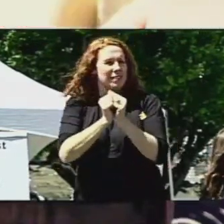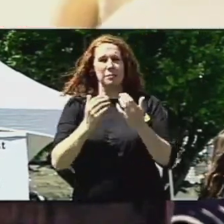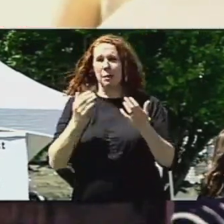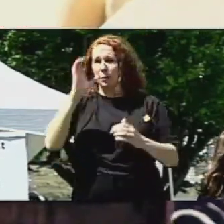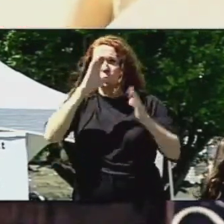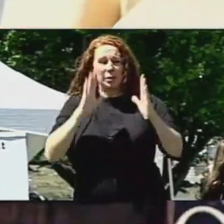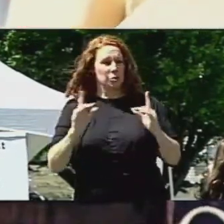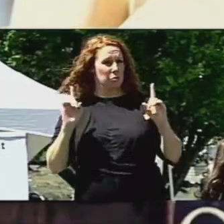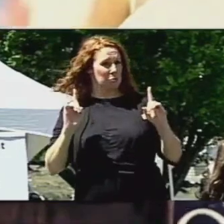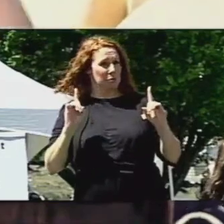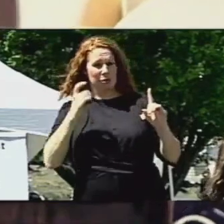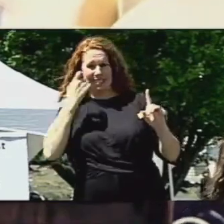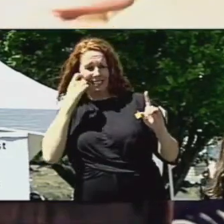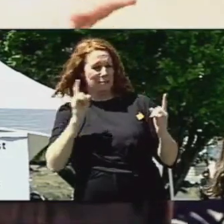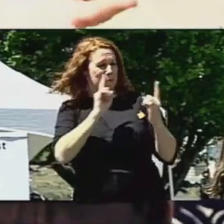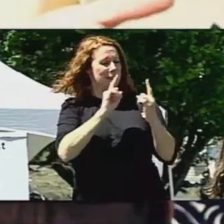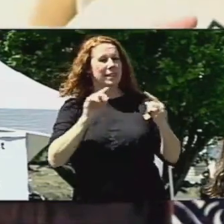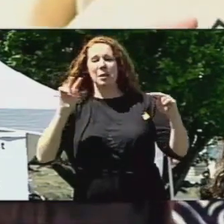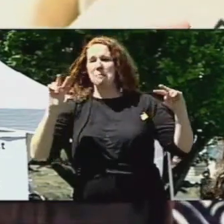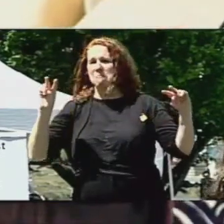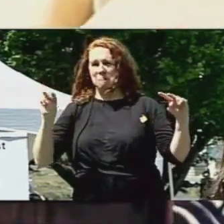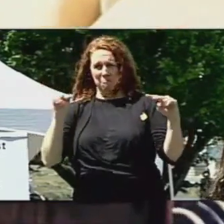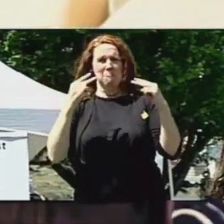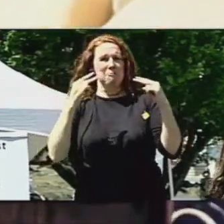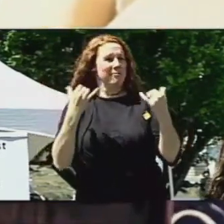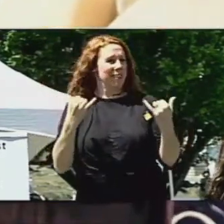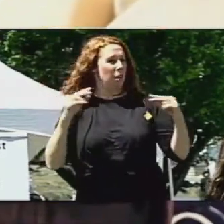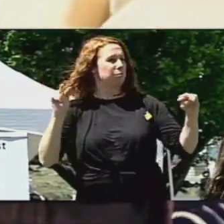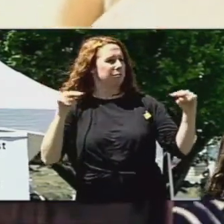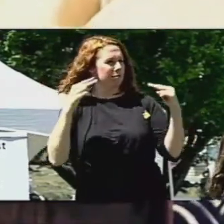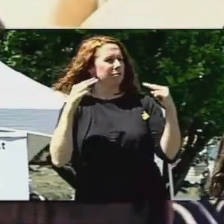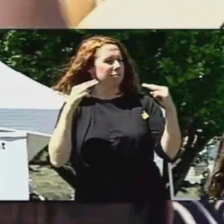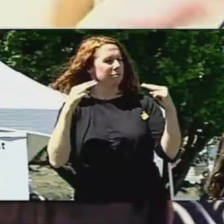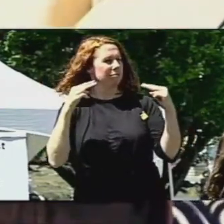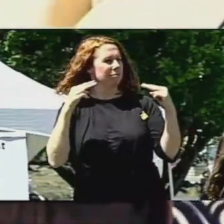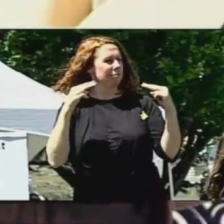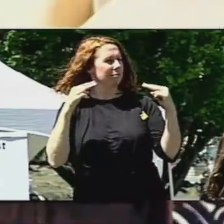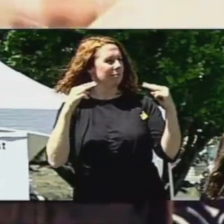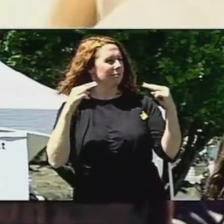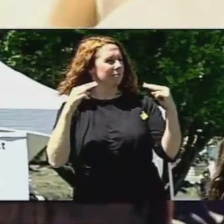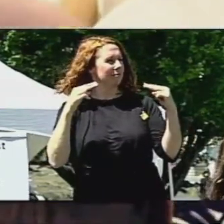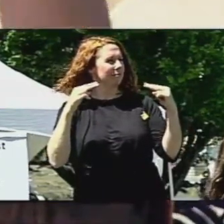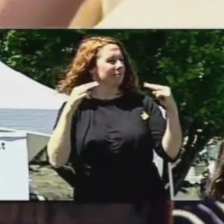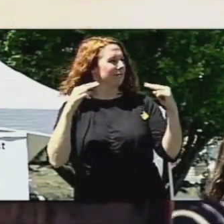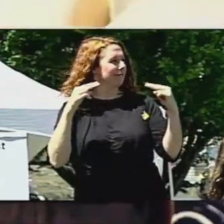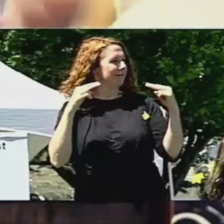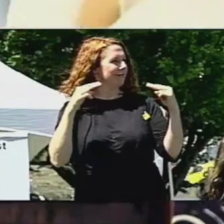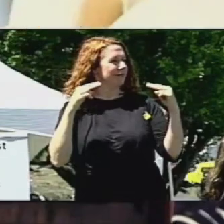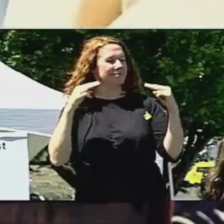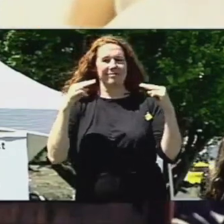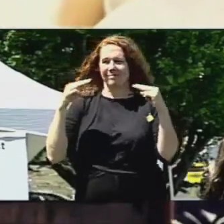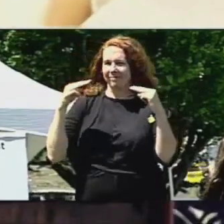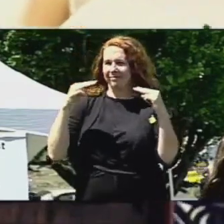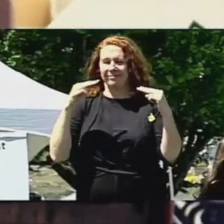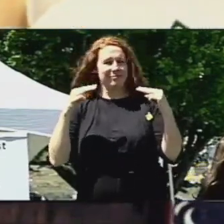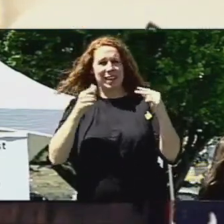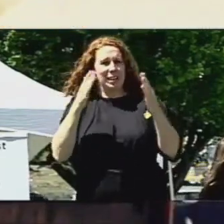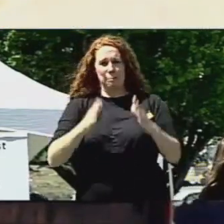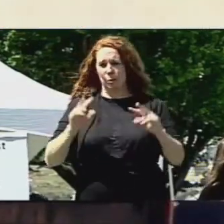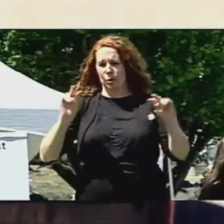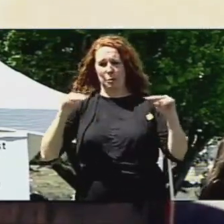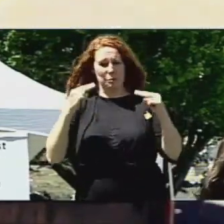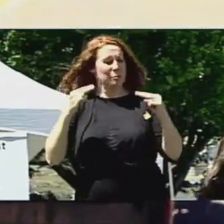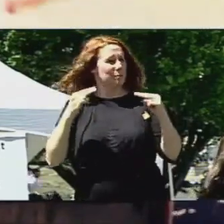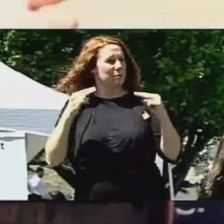turn to someone that you met today and look them in their eyes. In this moment, look at the person you came with or someone you